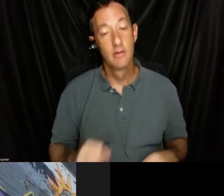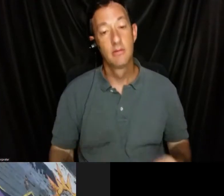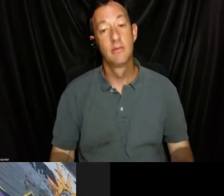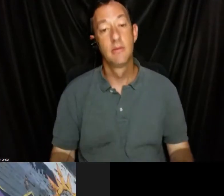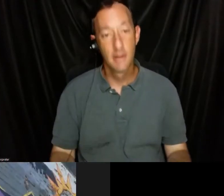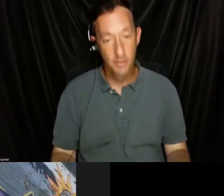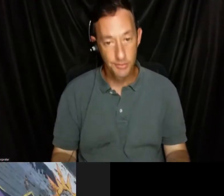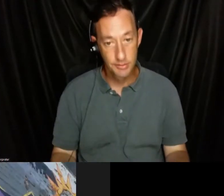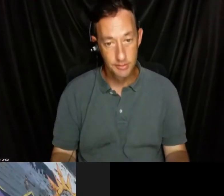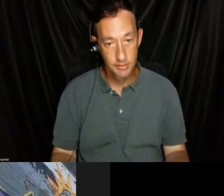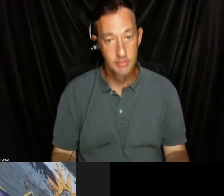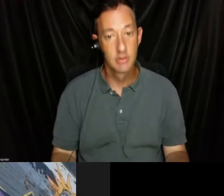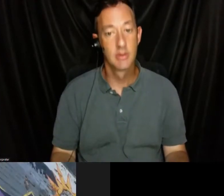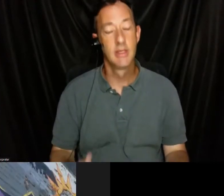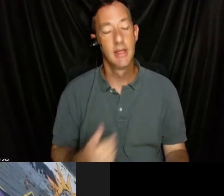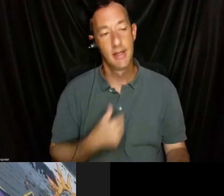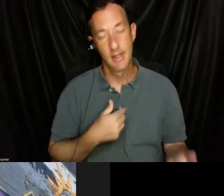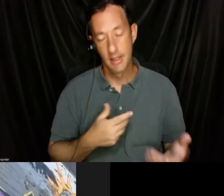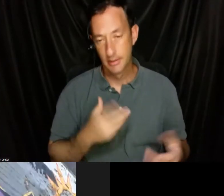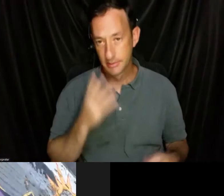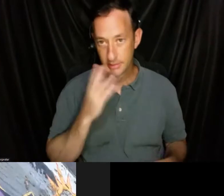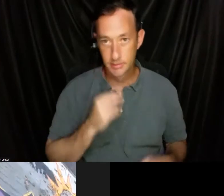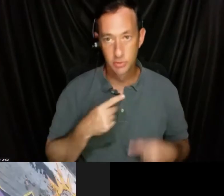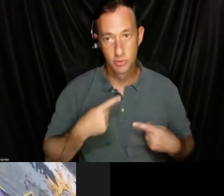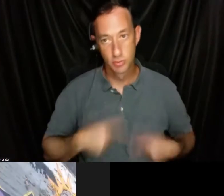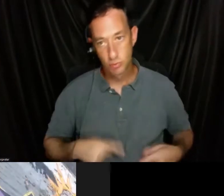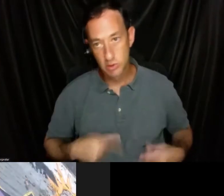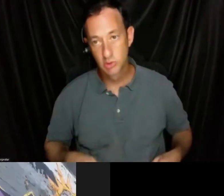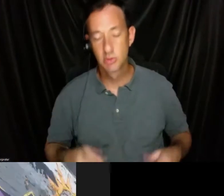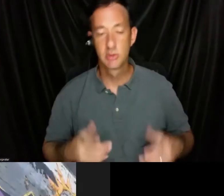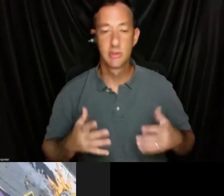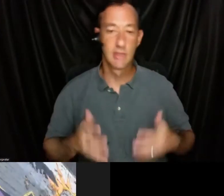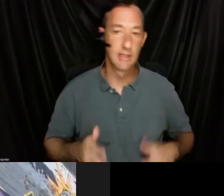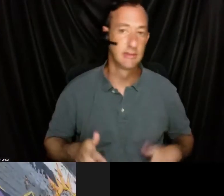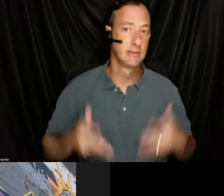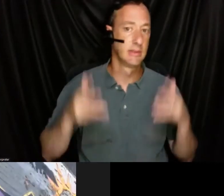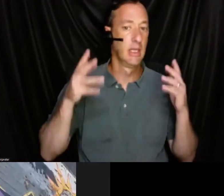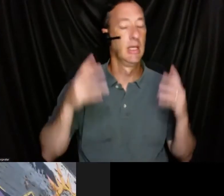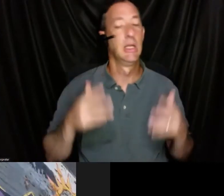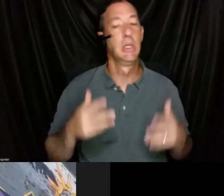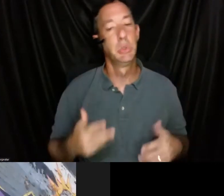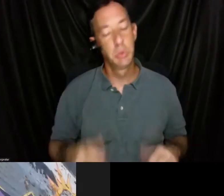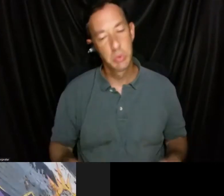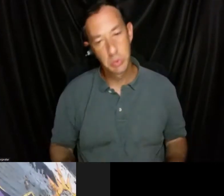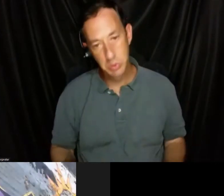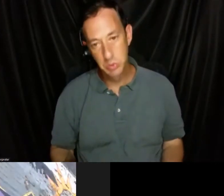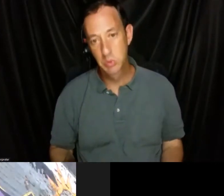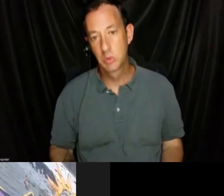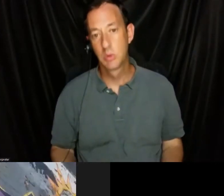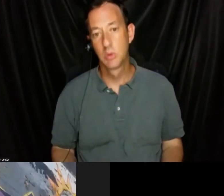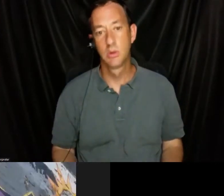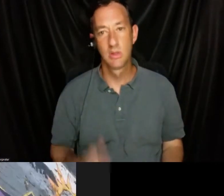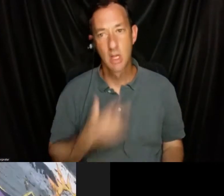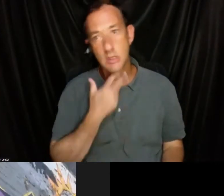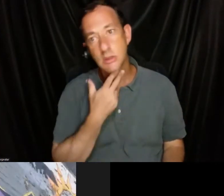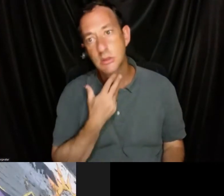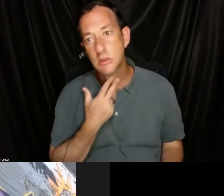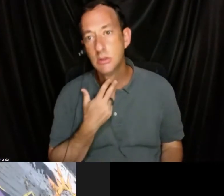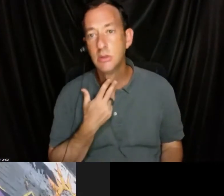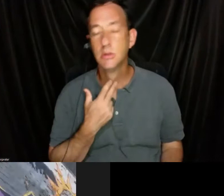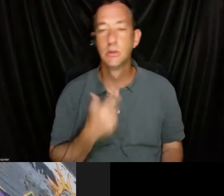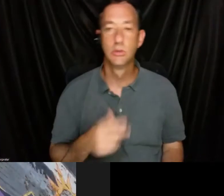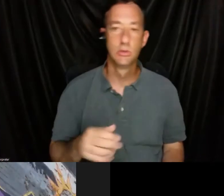know, I was dealing with depression. I was dealing with a lot of anxiety. You know, I was battling the urge to drink and so